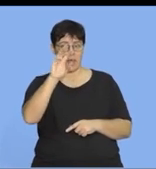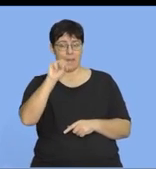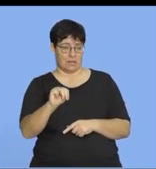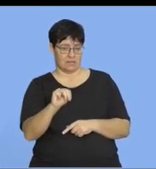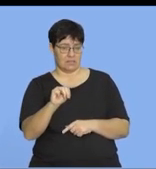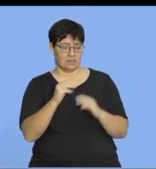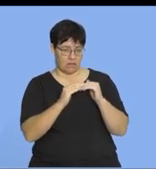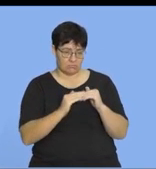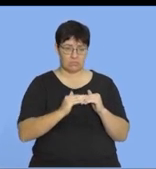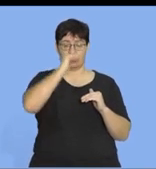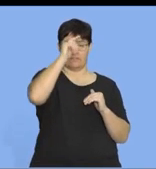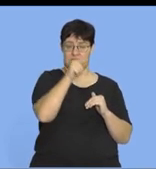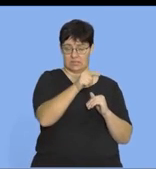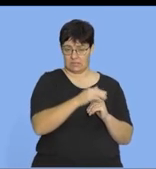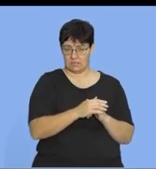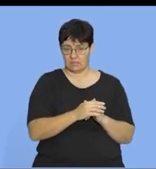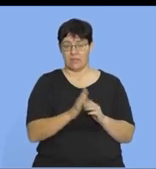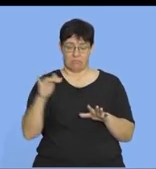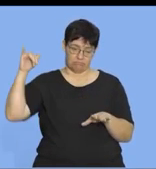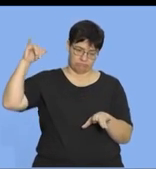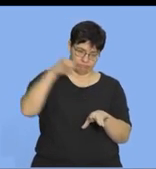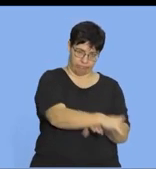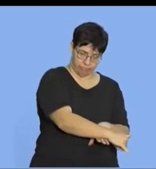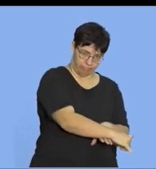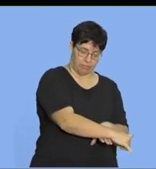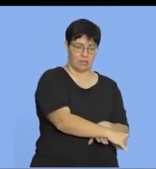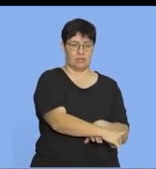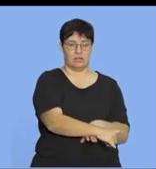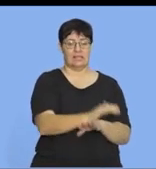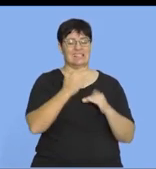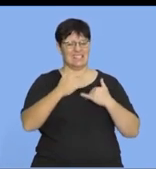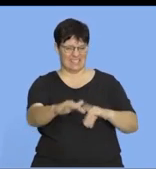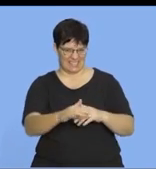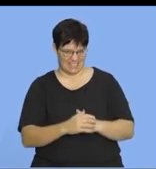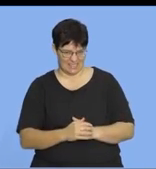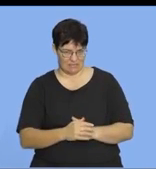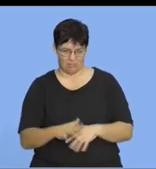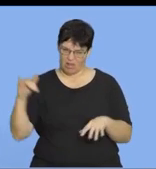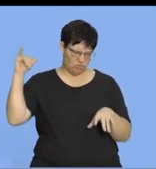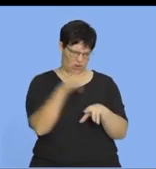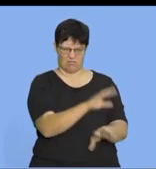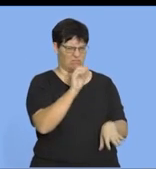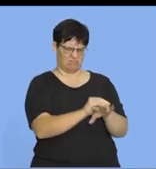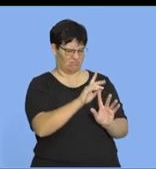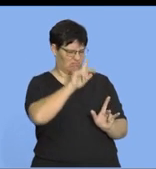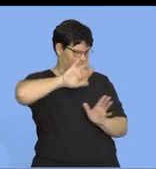before crashing into the sea. We're not going to worry about the fact that it crashed.